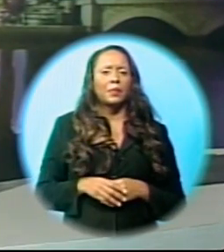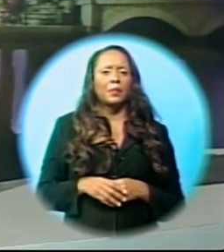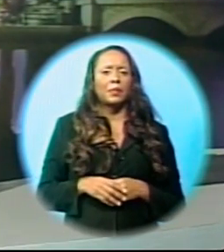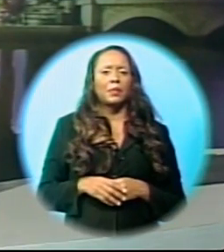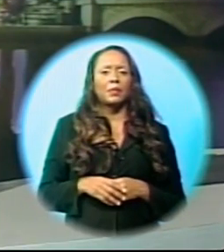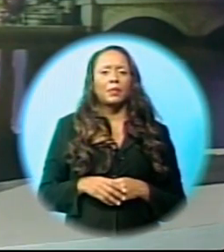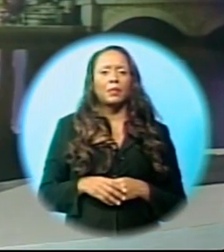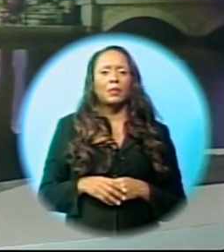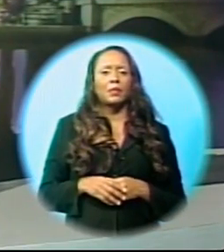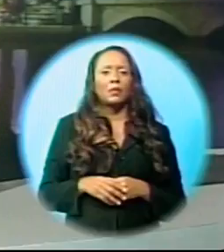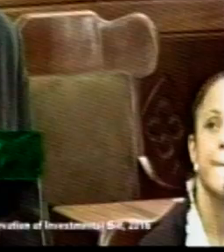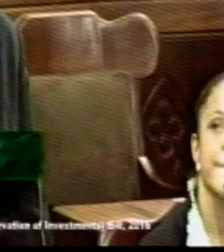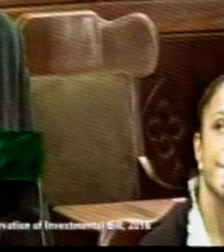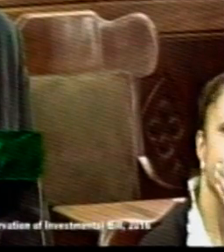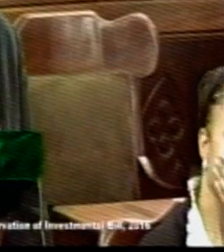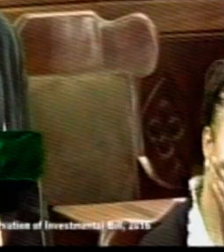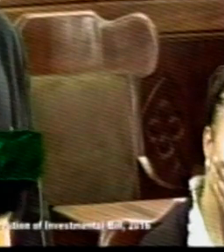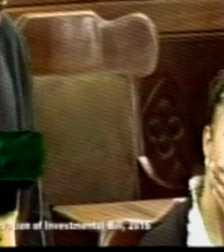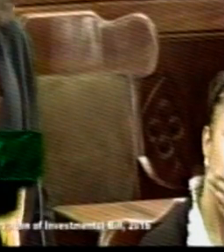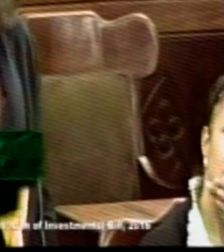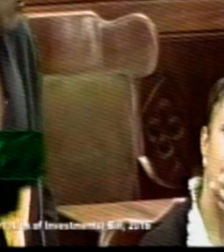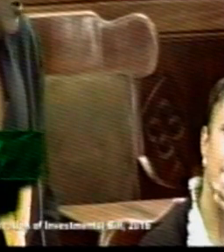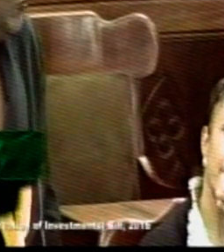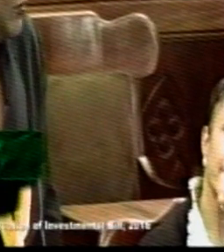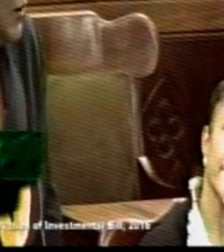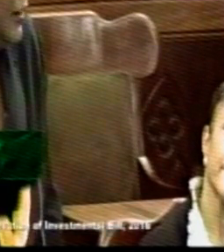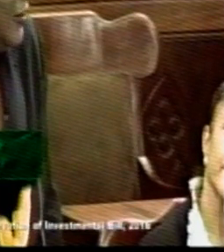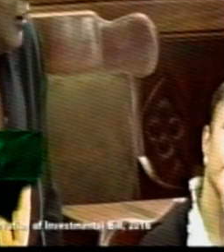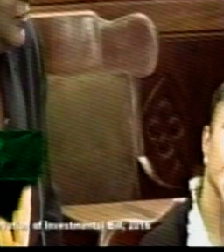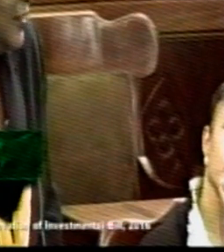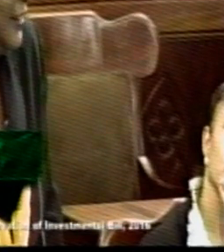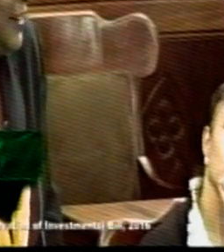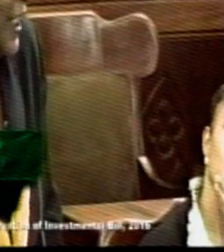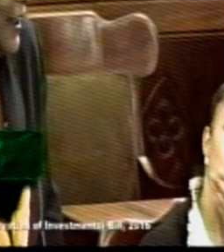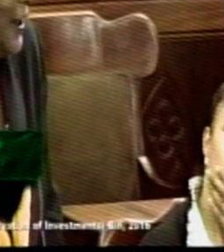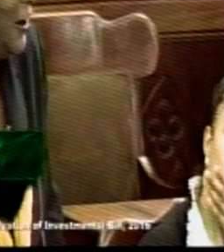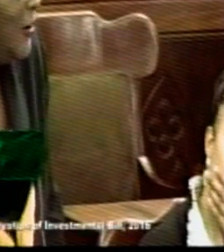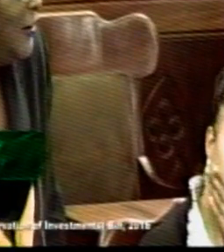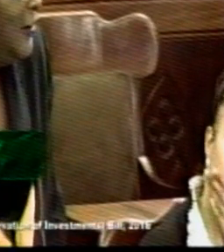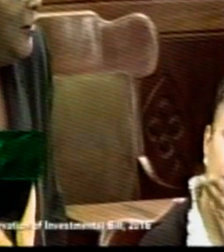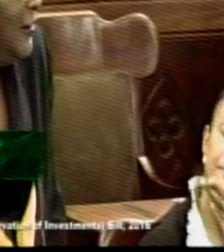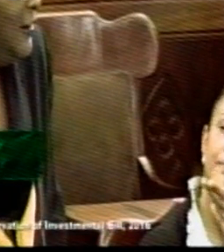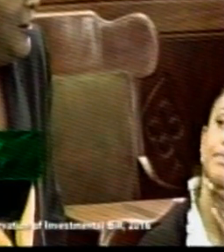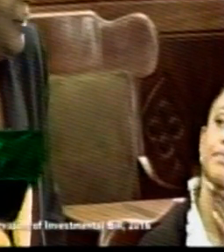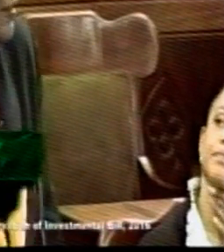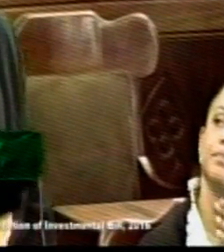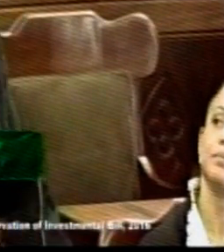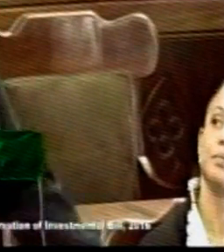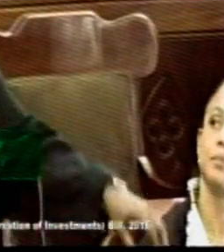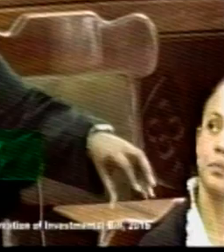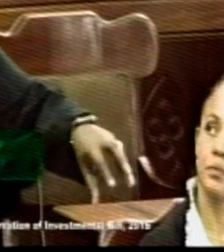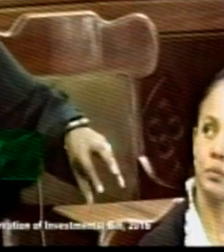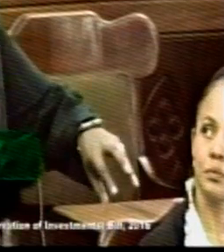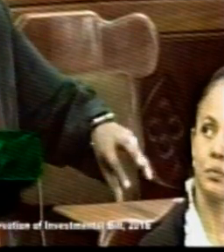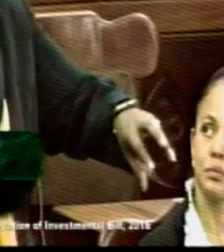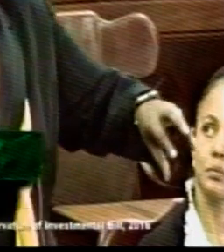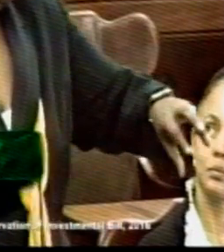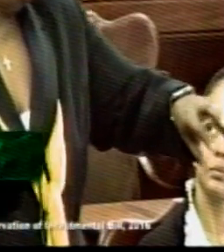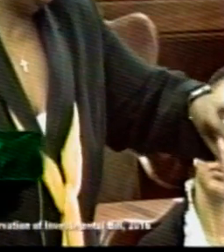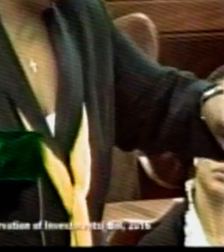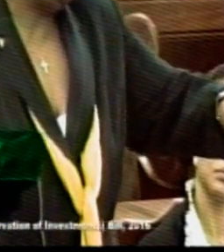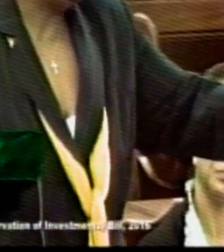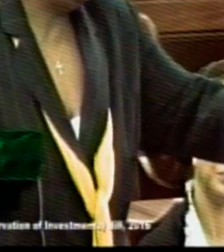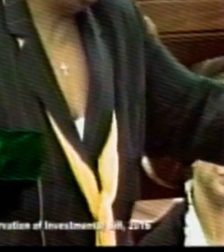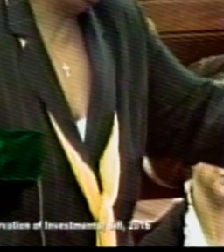If we are taking on $400 million in debt here, it means that there is no or